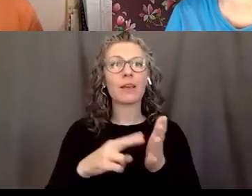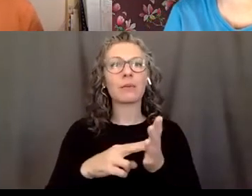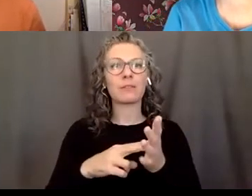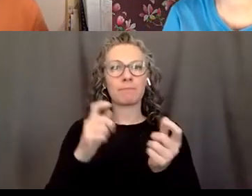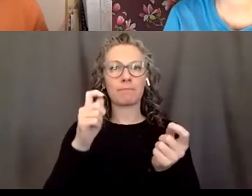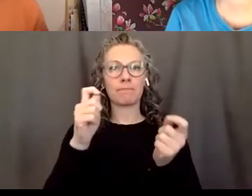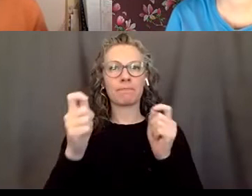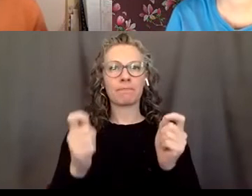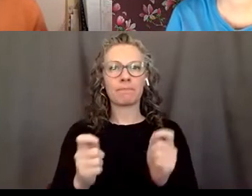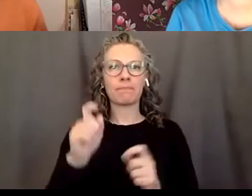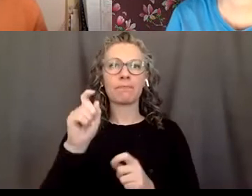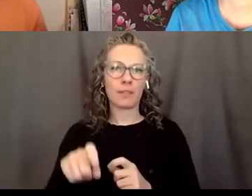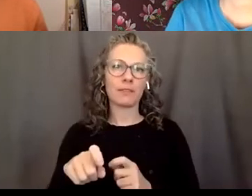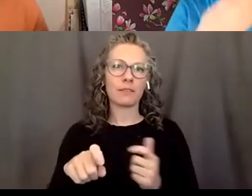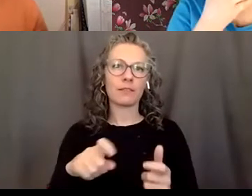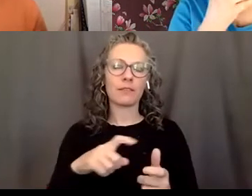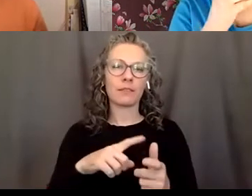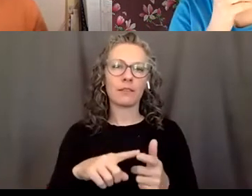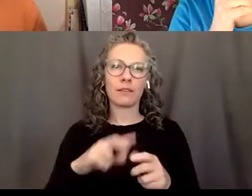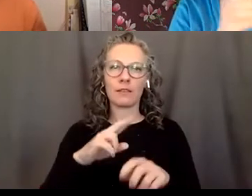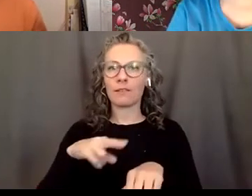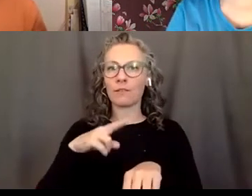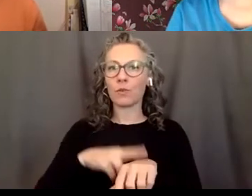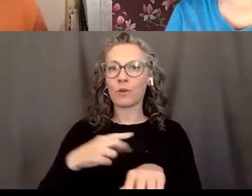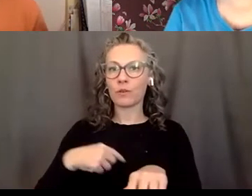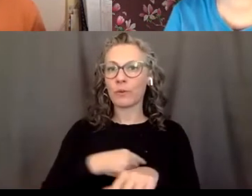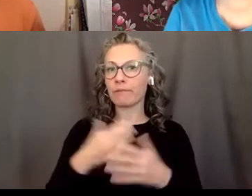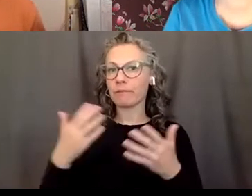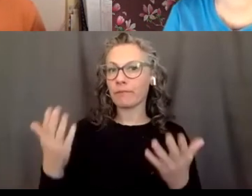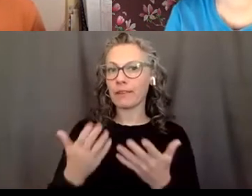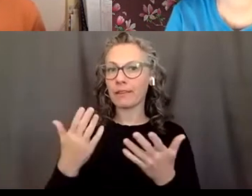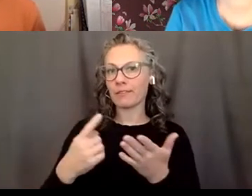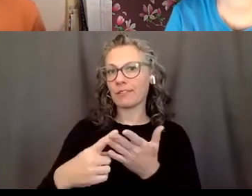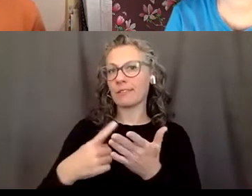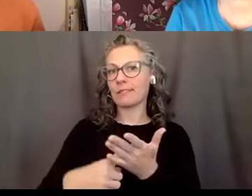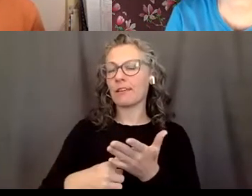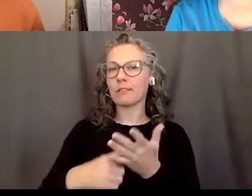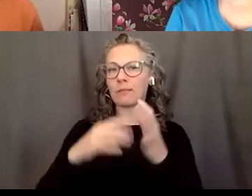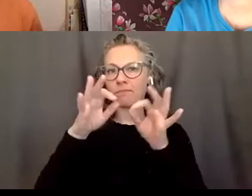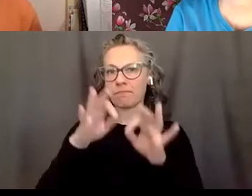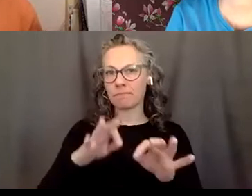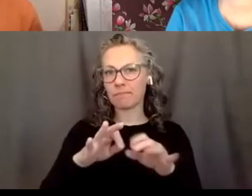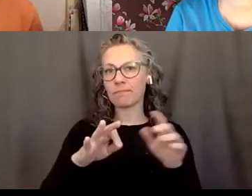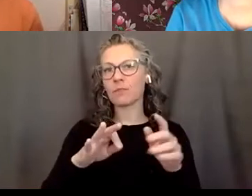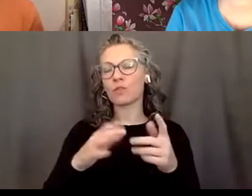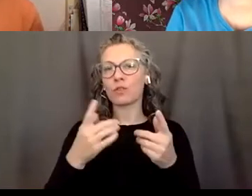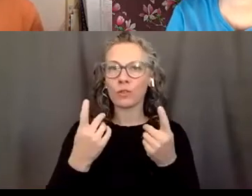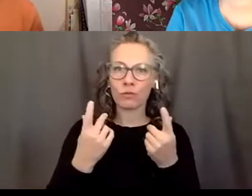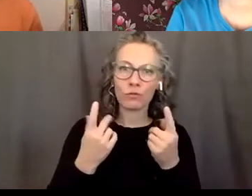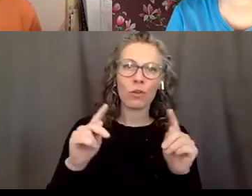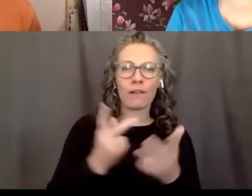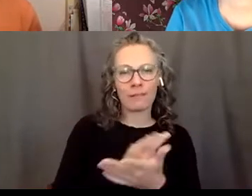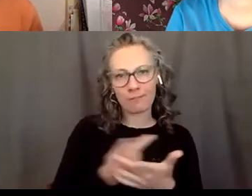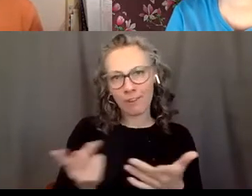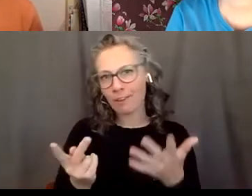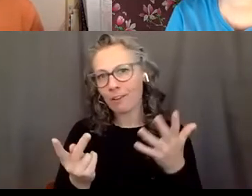modified. So, of course, we're here to talk about some of the things, your trials, your failures,